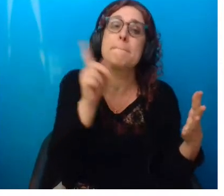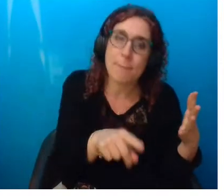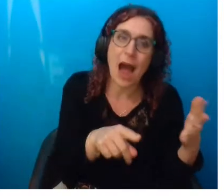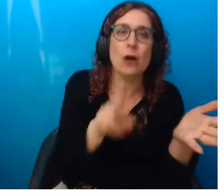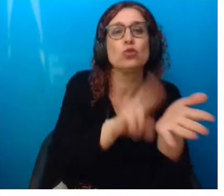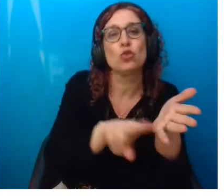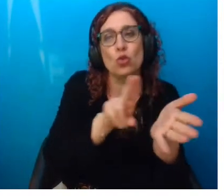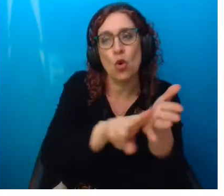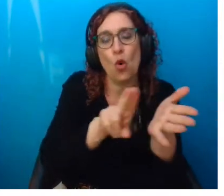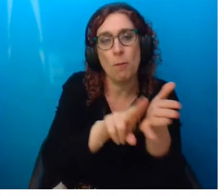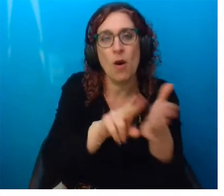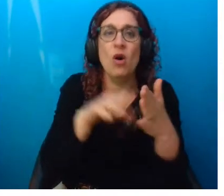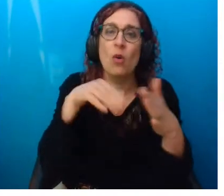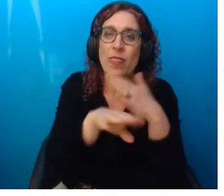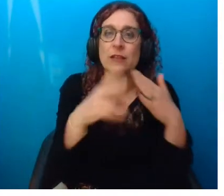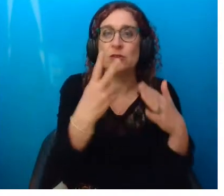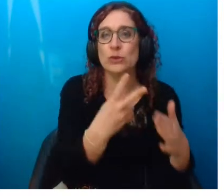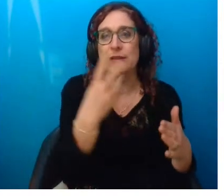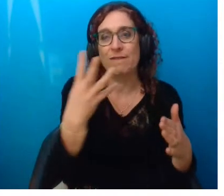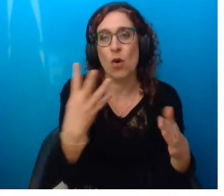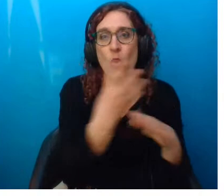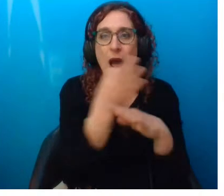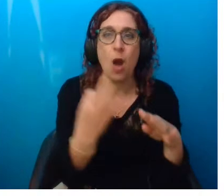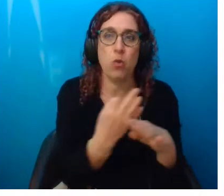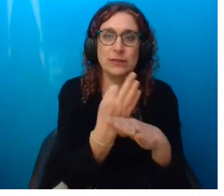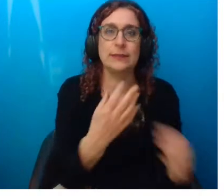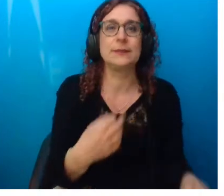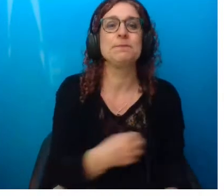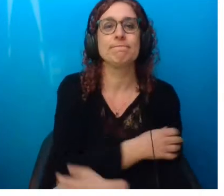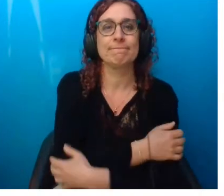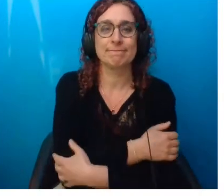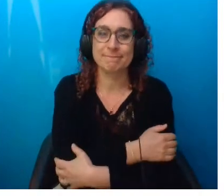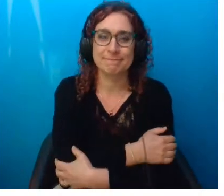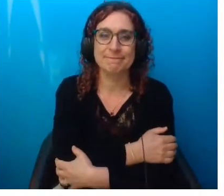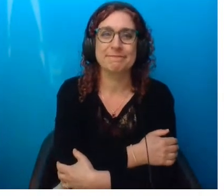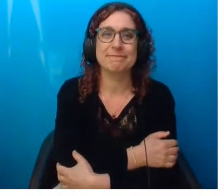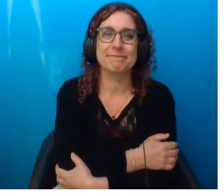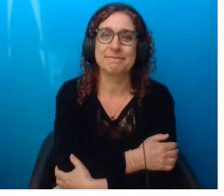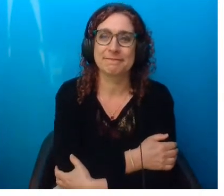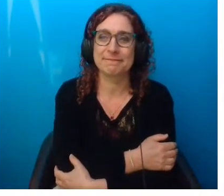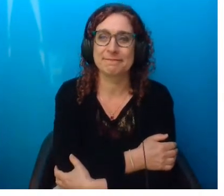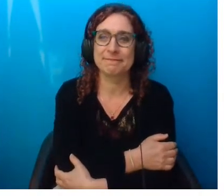skin within 24 hours. So do I then